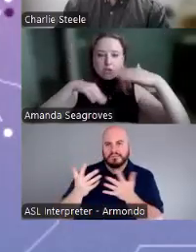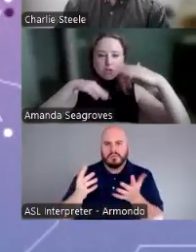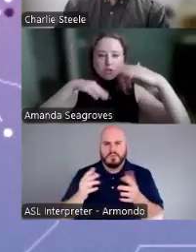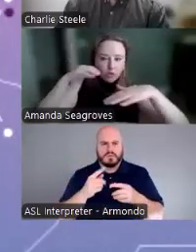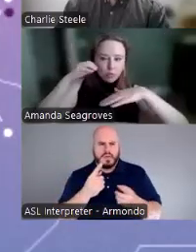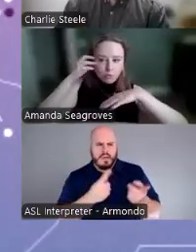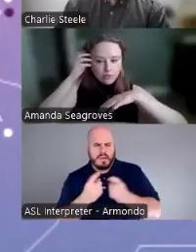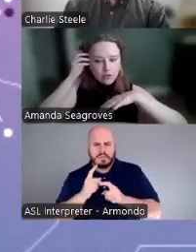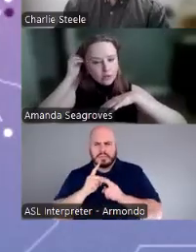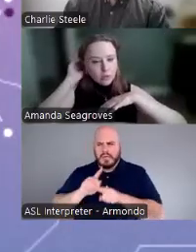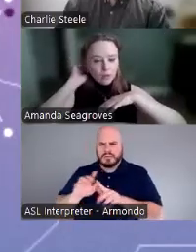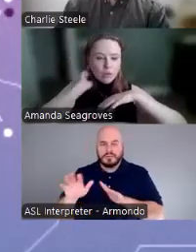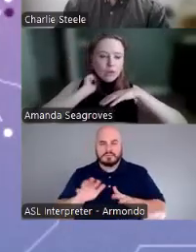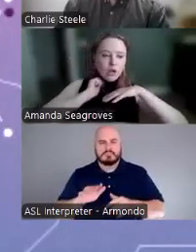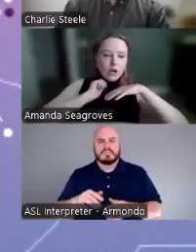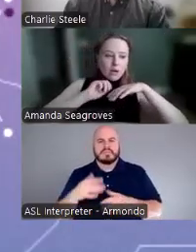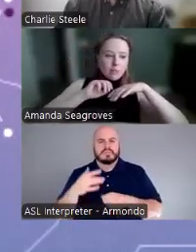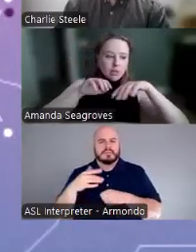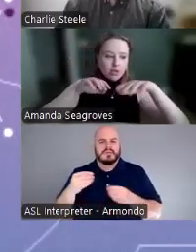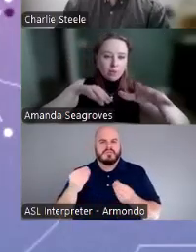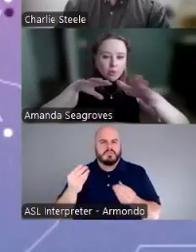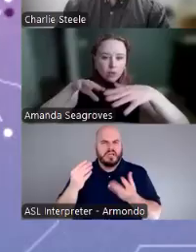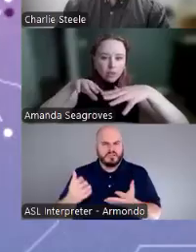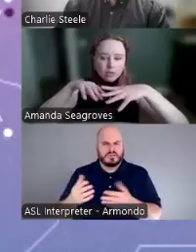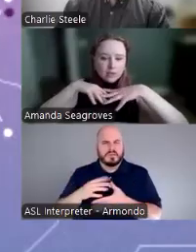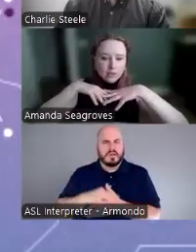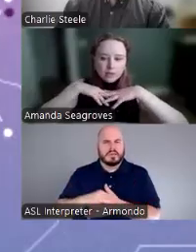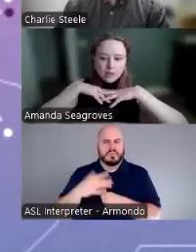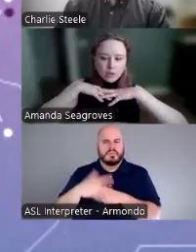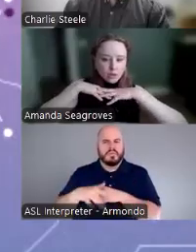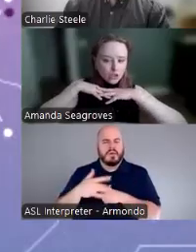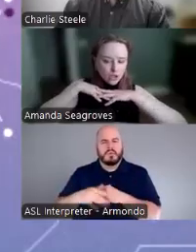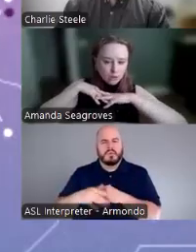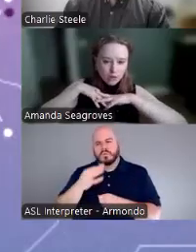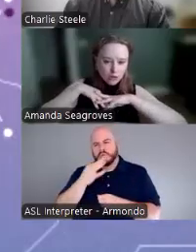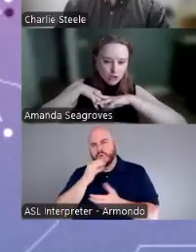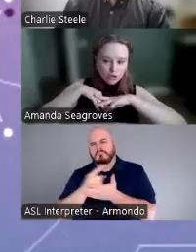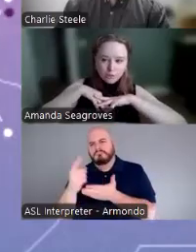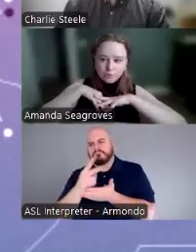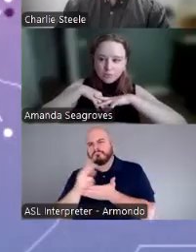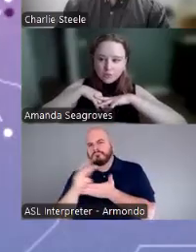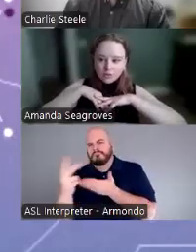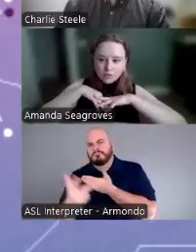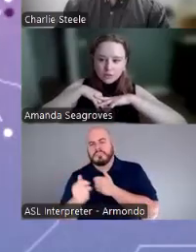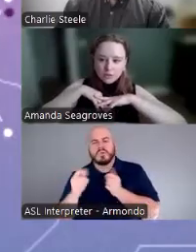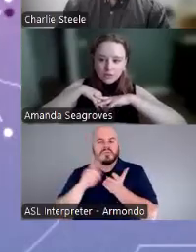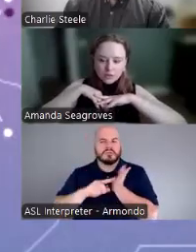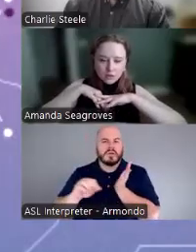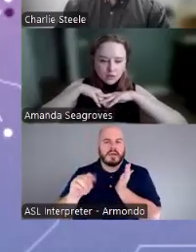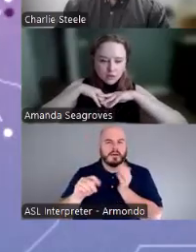presentation, these materials will be available in the coming weeks. And so you can check those out for sure.